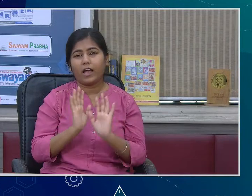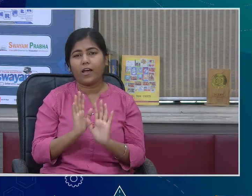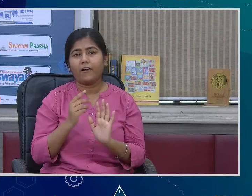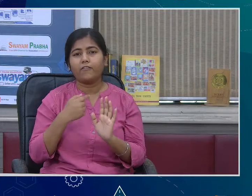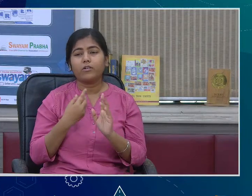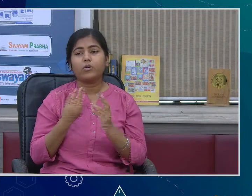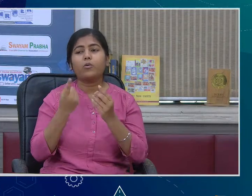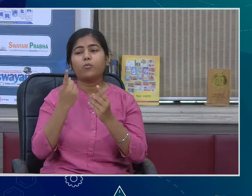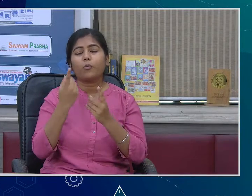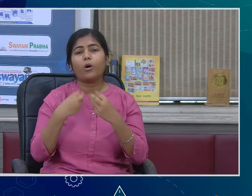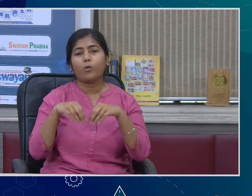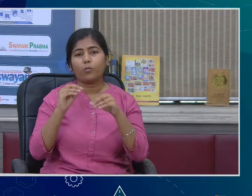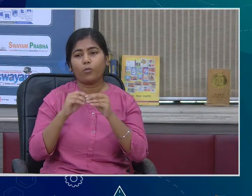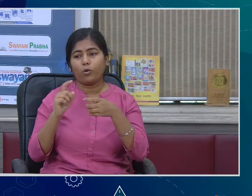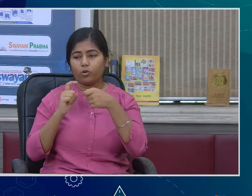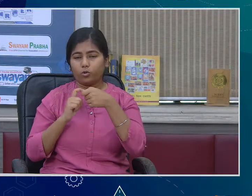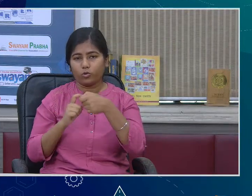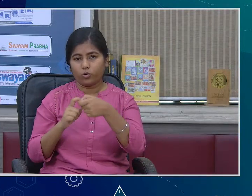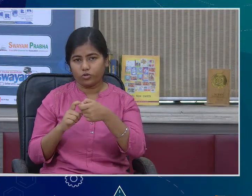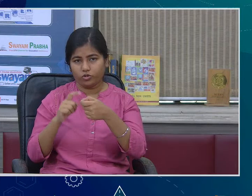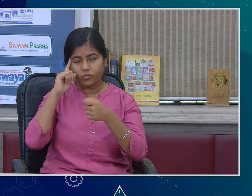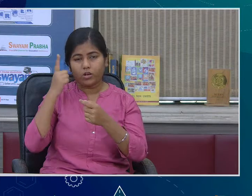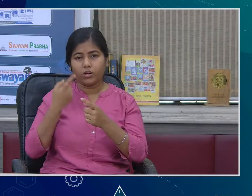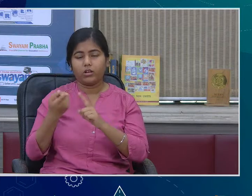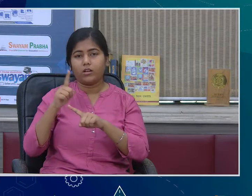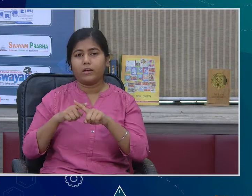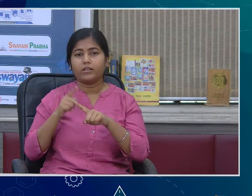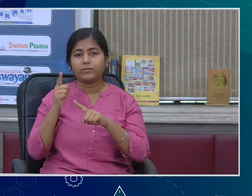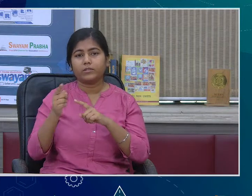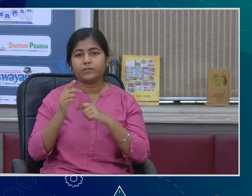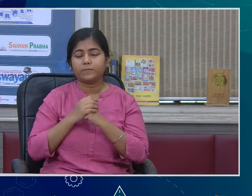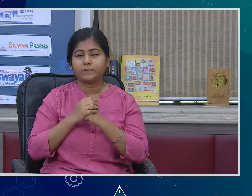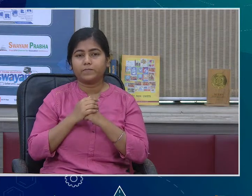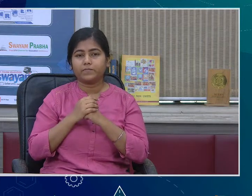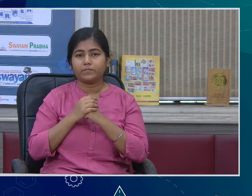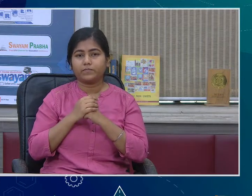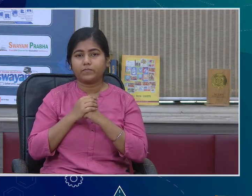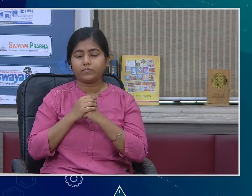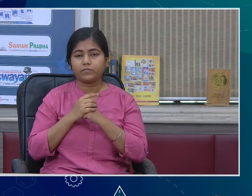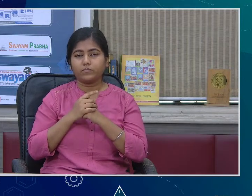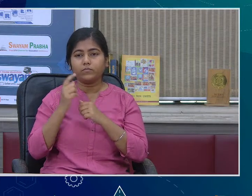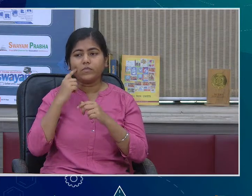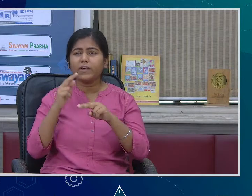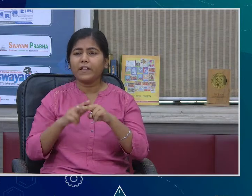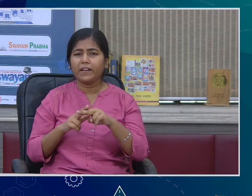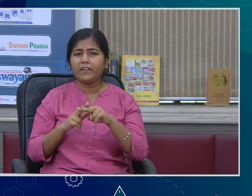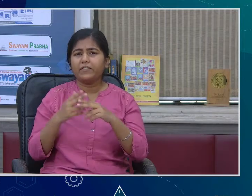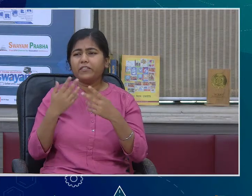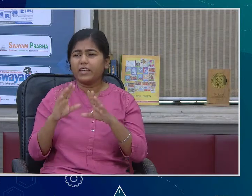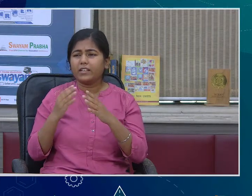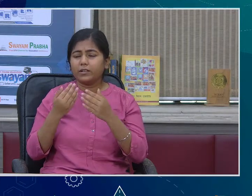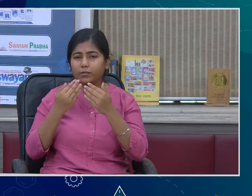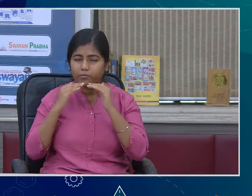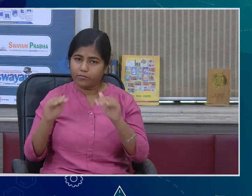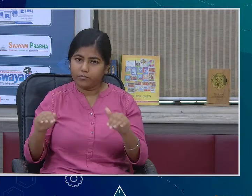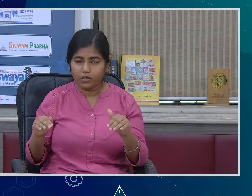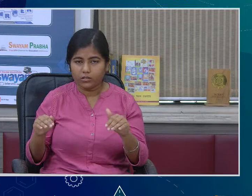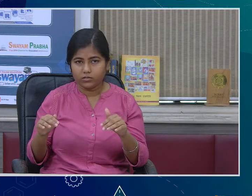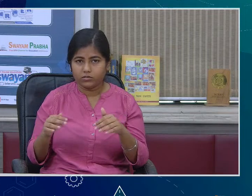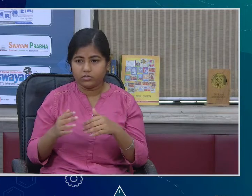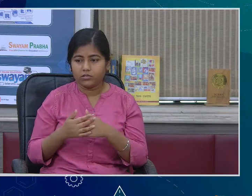one more question to ask our expert. Ma'am, if in case there's a child who